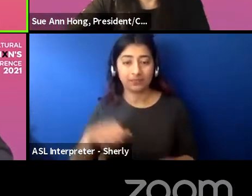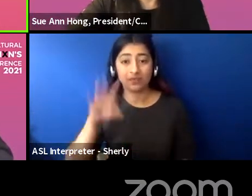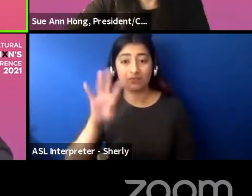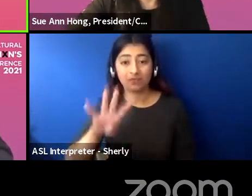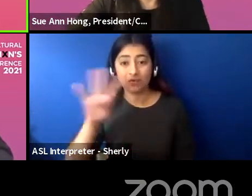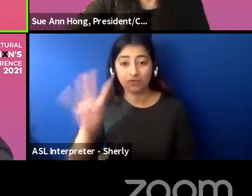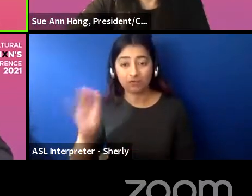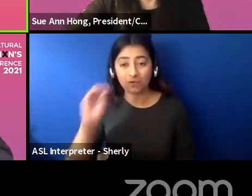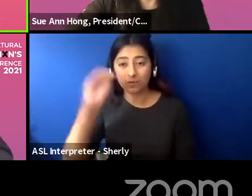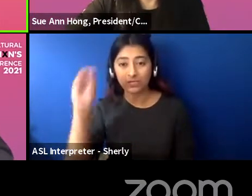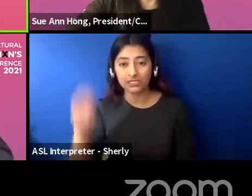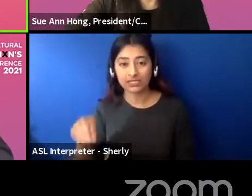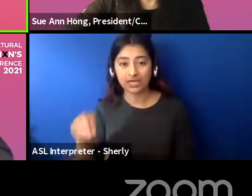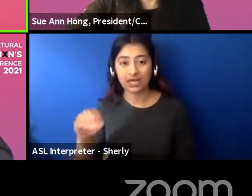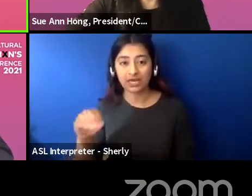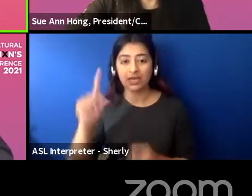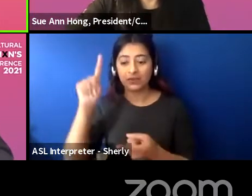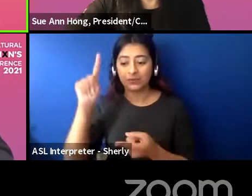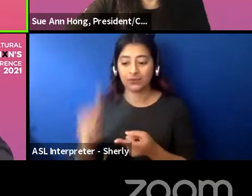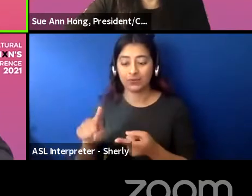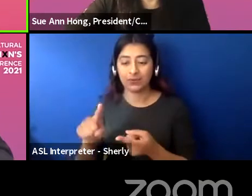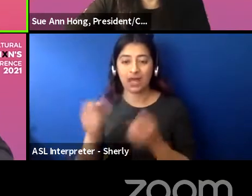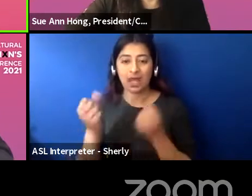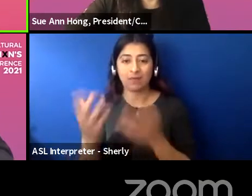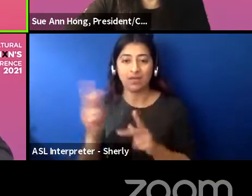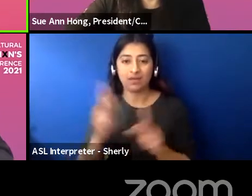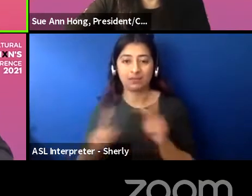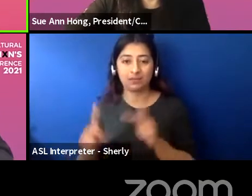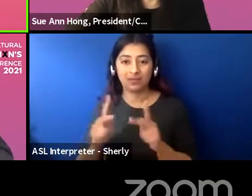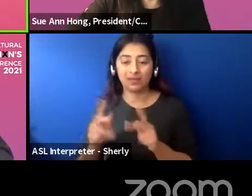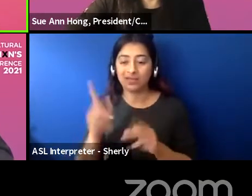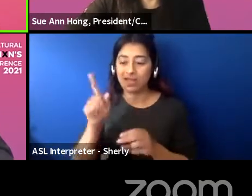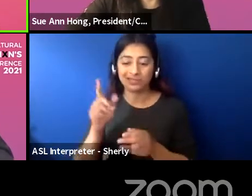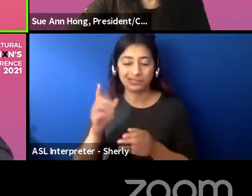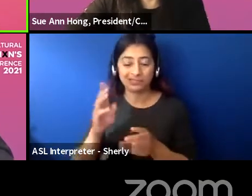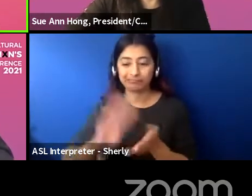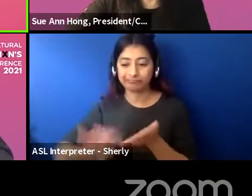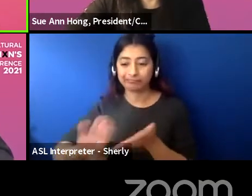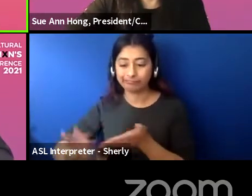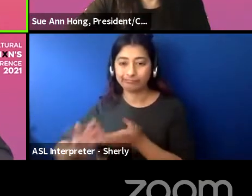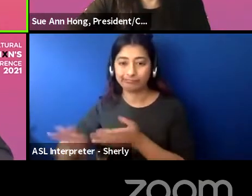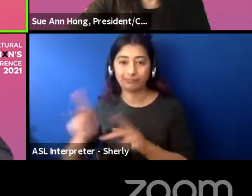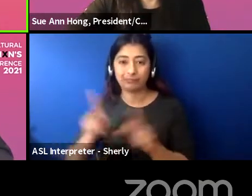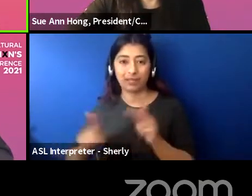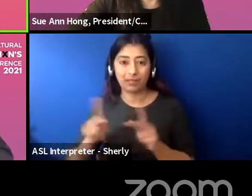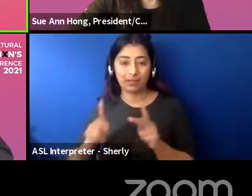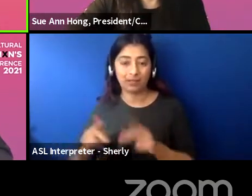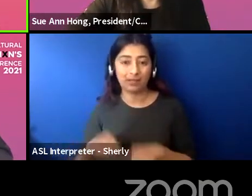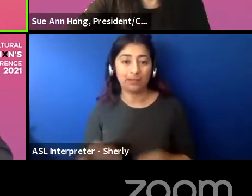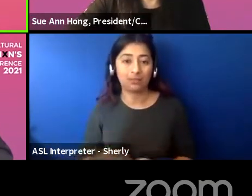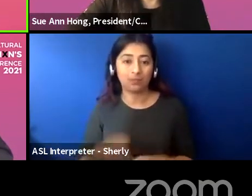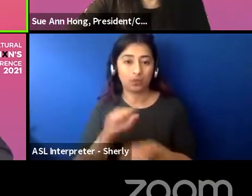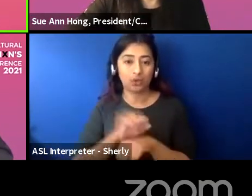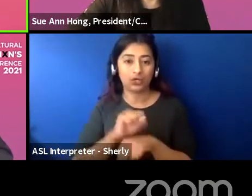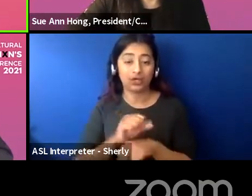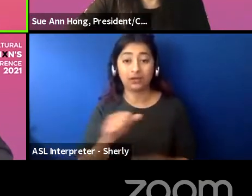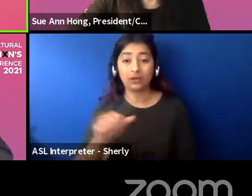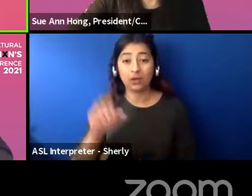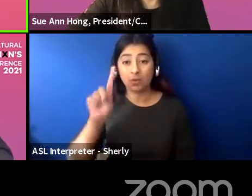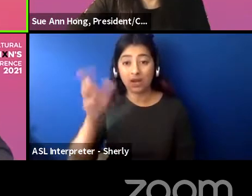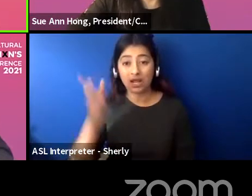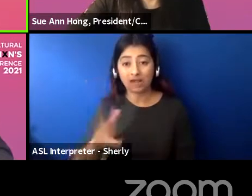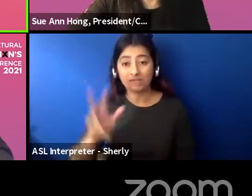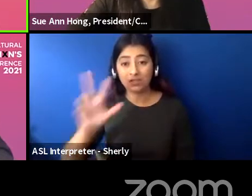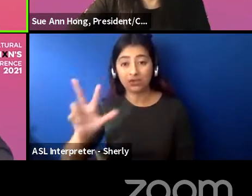44% have decreased the number of people that they employ, and almost 1 in 3 AAPI women